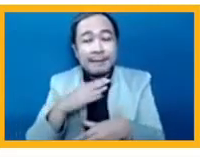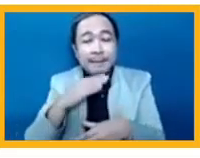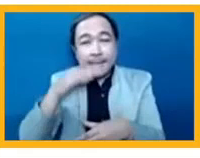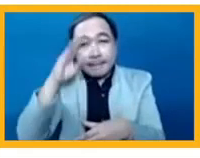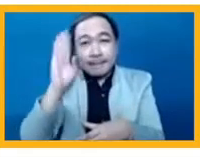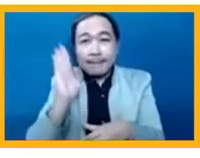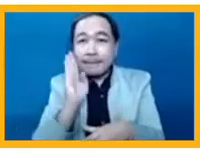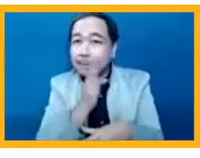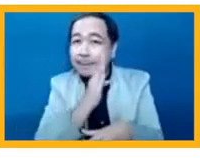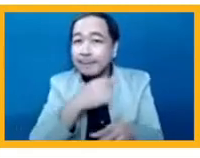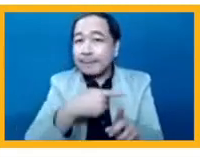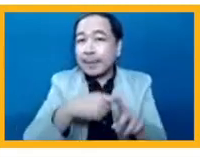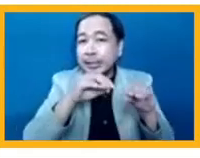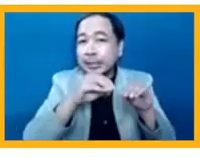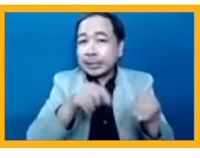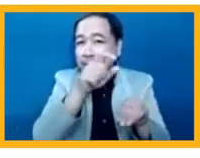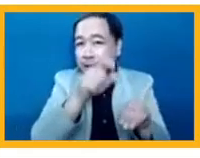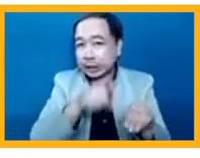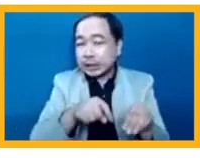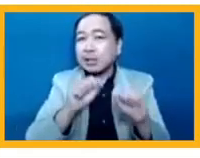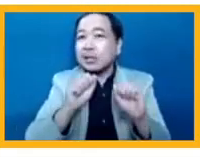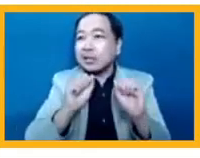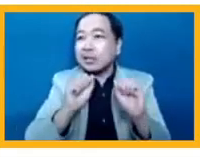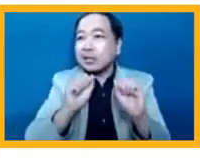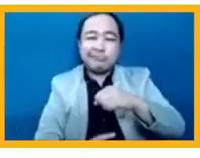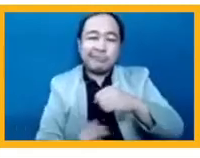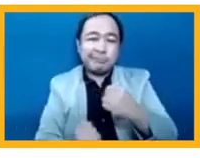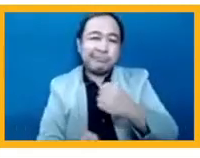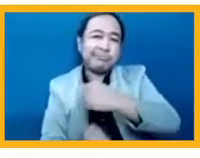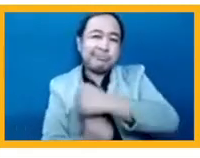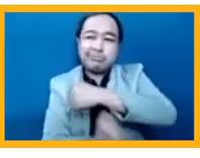be catalytic in preparing these stakeholders for the new normal.